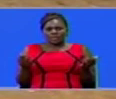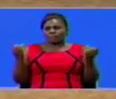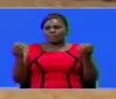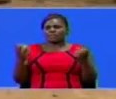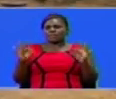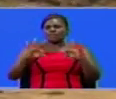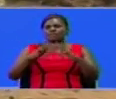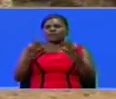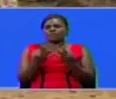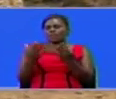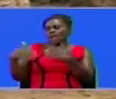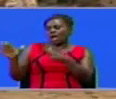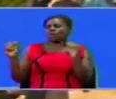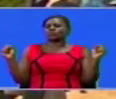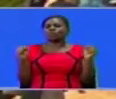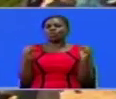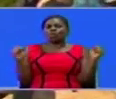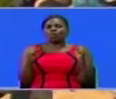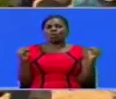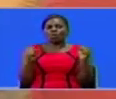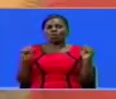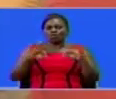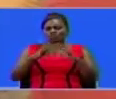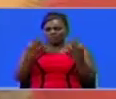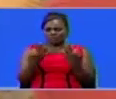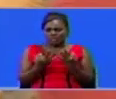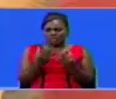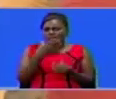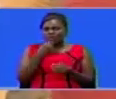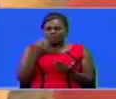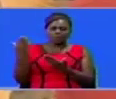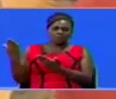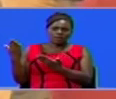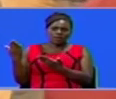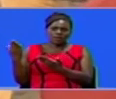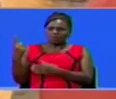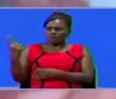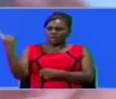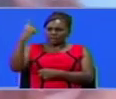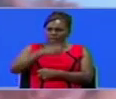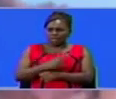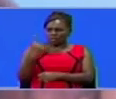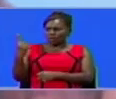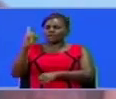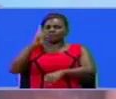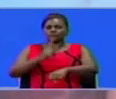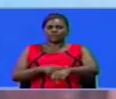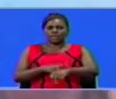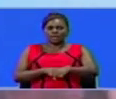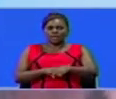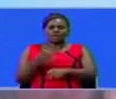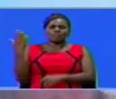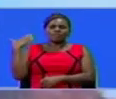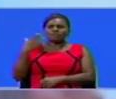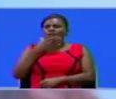Hundreds of families are still out in the cold. The family of Nancy Nakali is living one day at a time. The towering figure that was